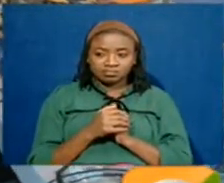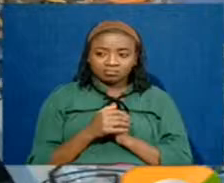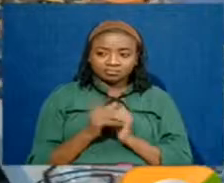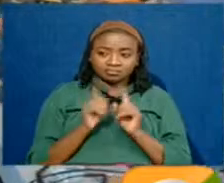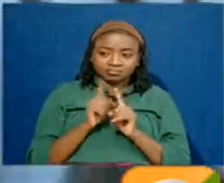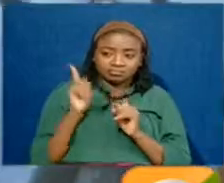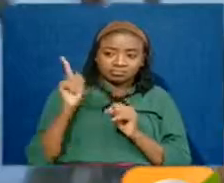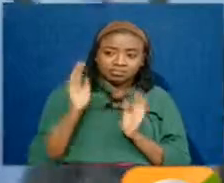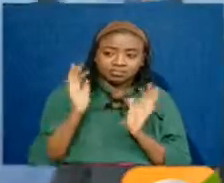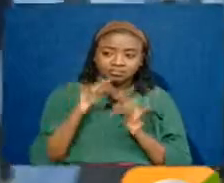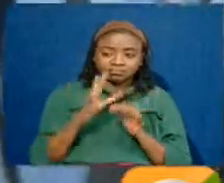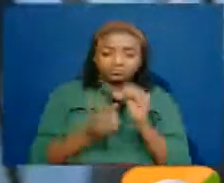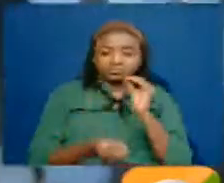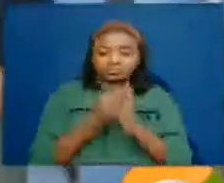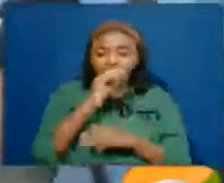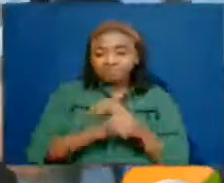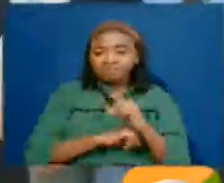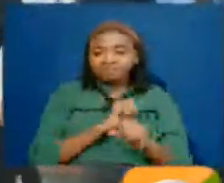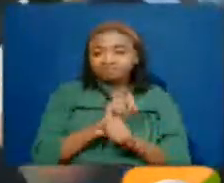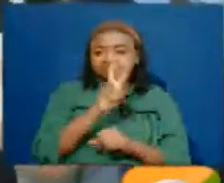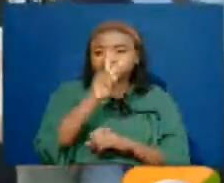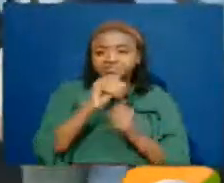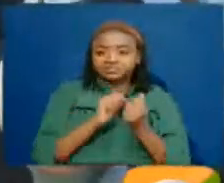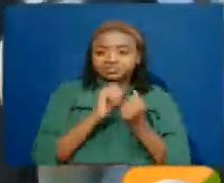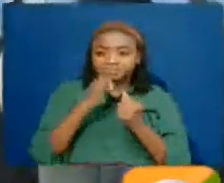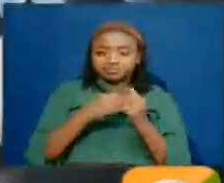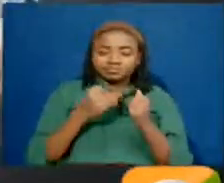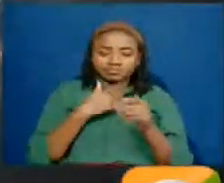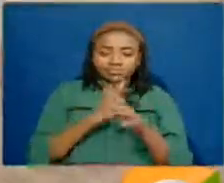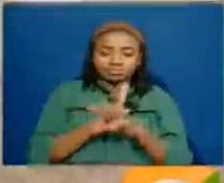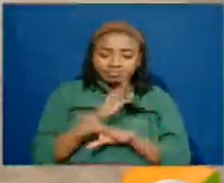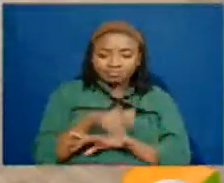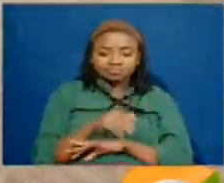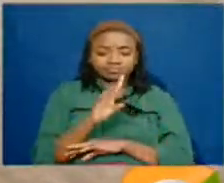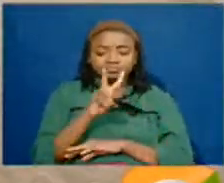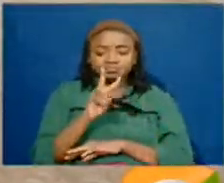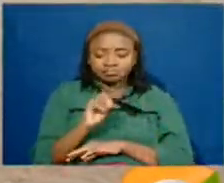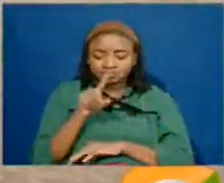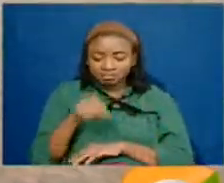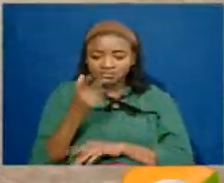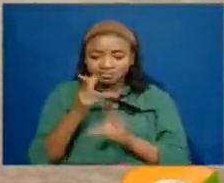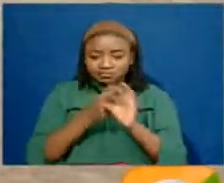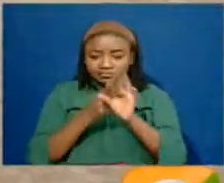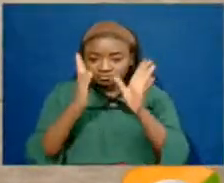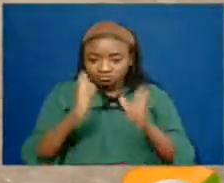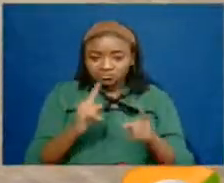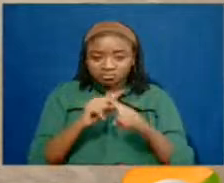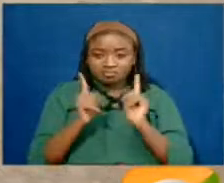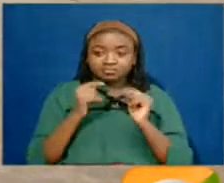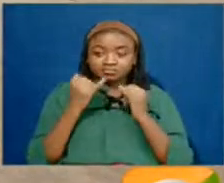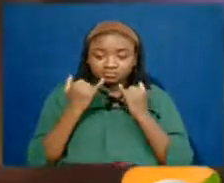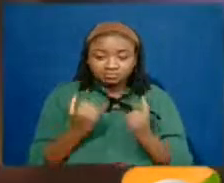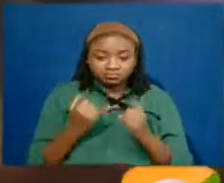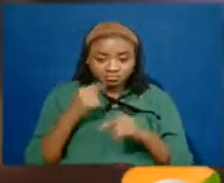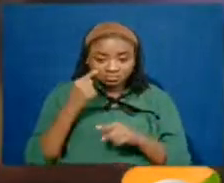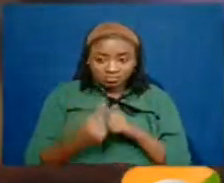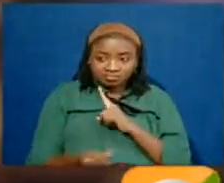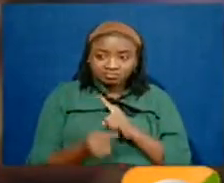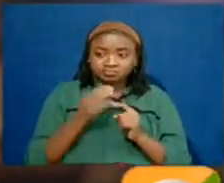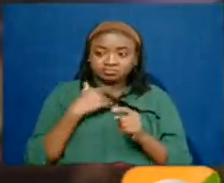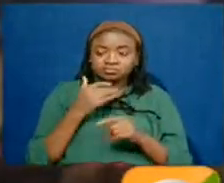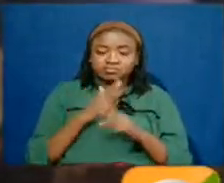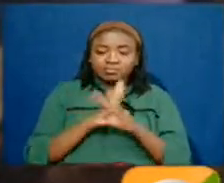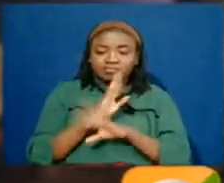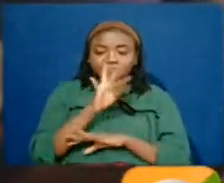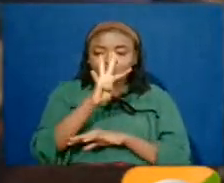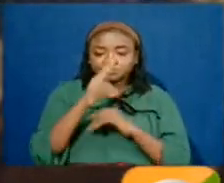Teknofest was founded in 2018, starting with more than 20,000 participants. This year, more than 47,000 applicants from